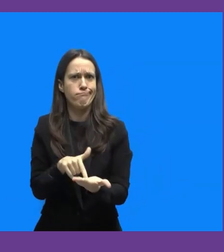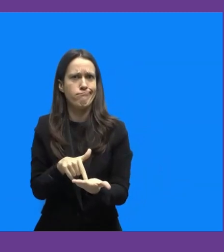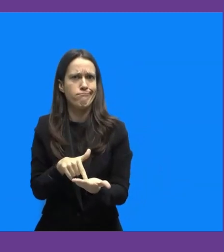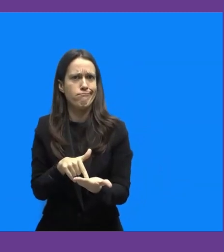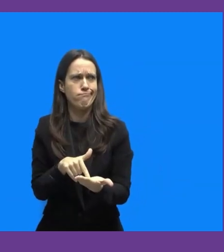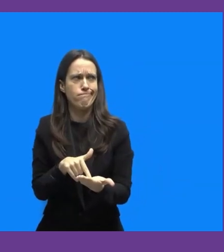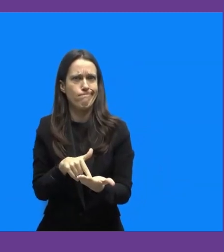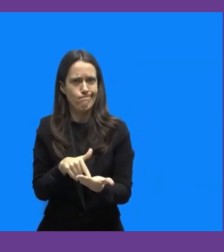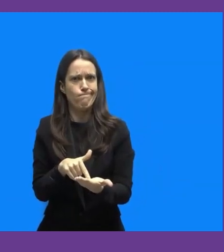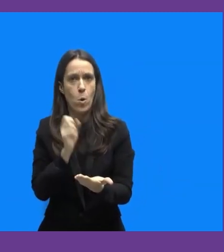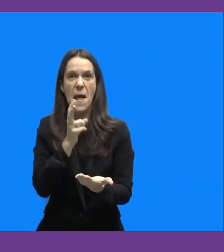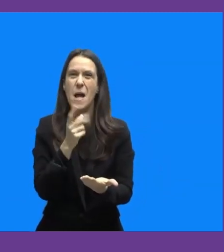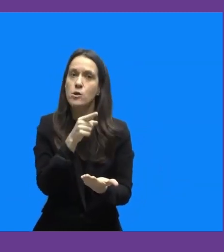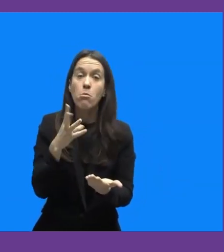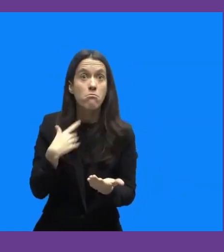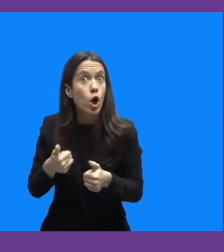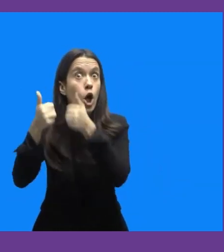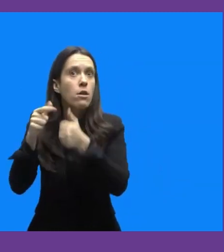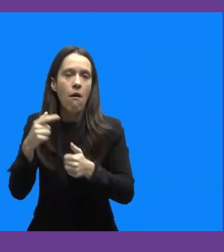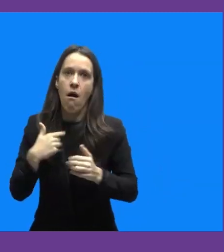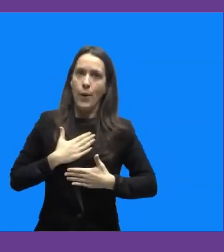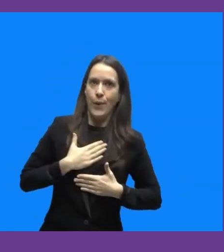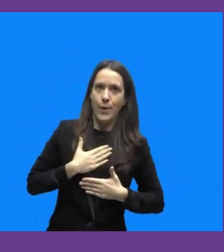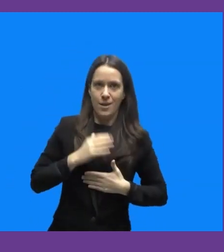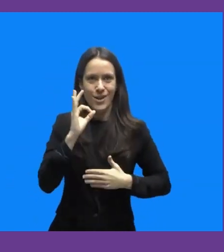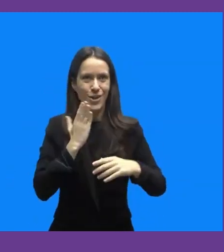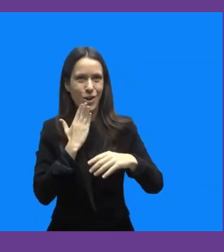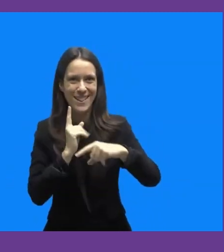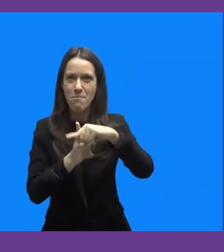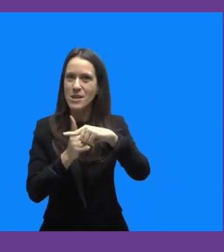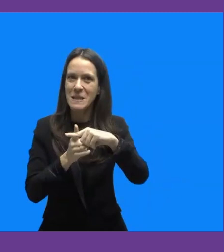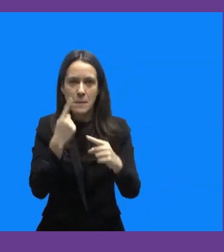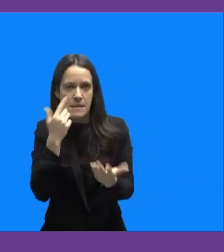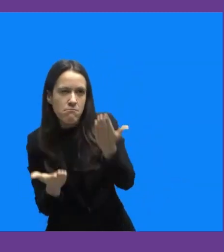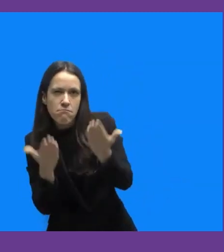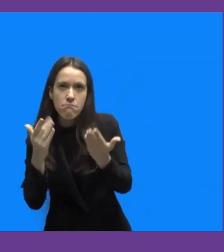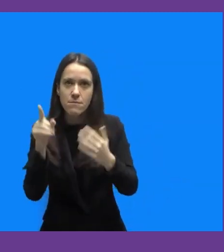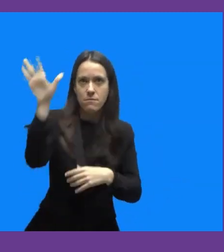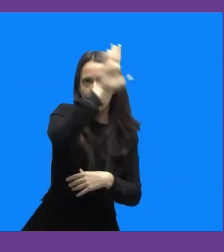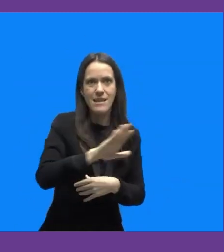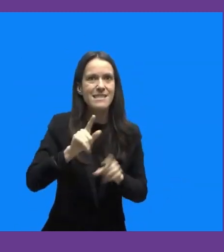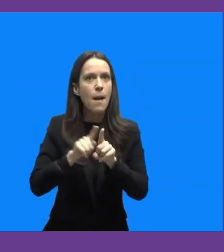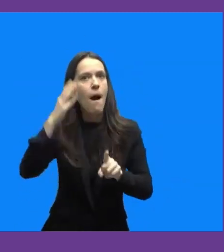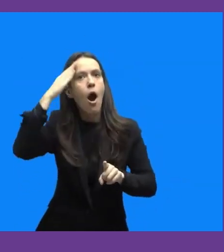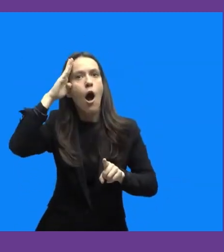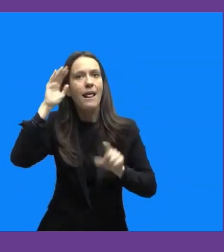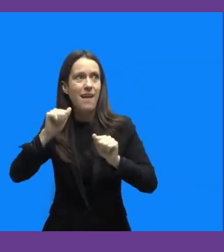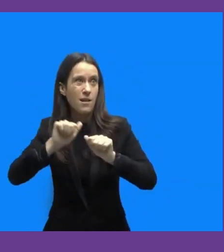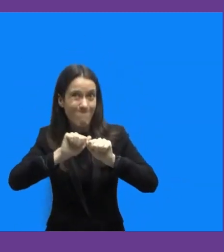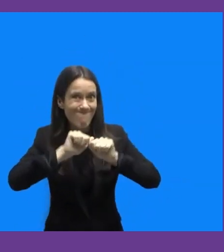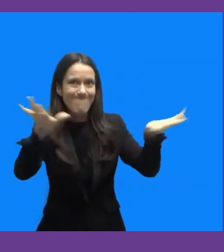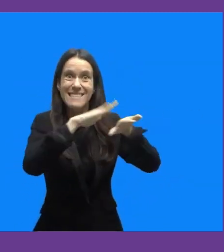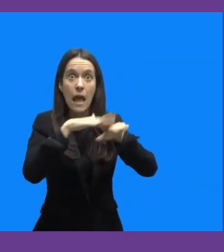and we have standards and I've worked on policies. But what this allowed me to do was look outside Ireland and to really look and to see, oh God, there's some